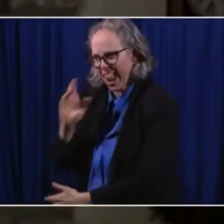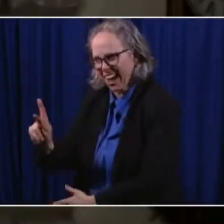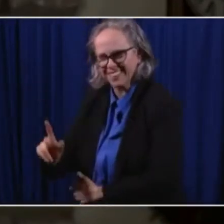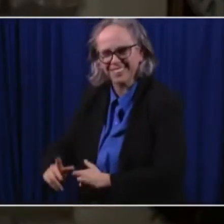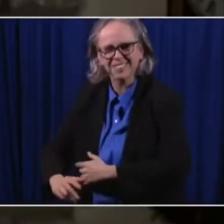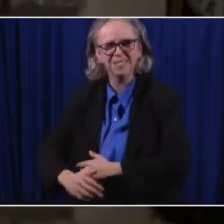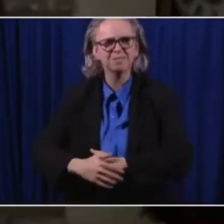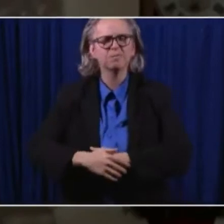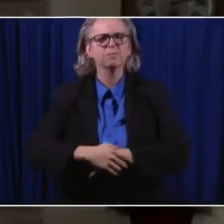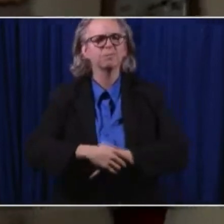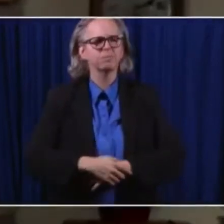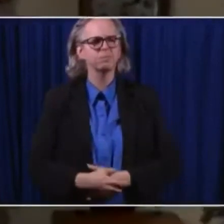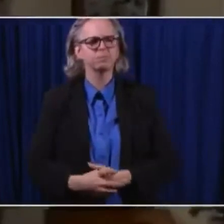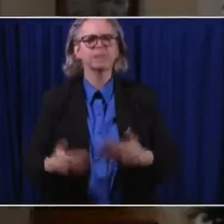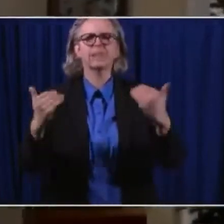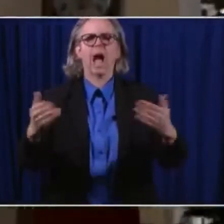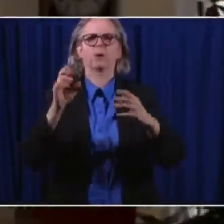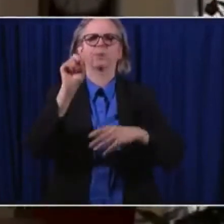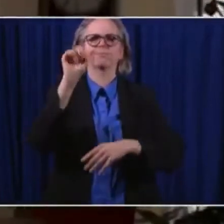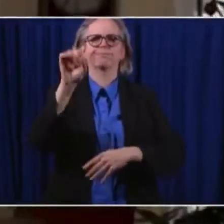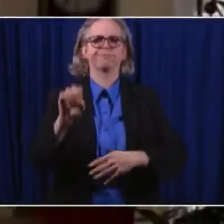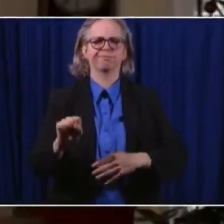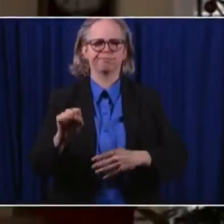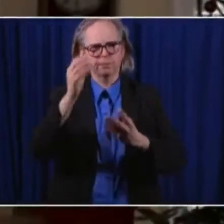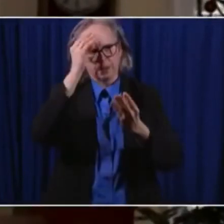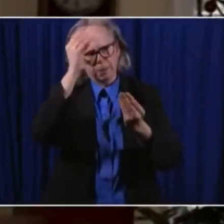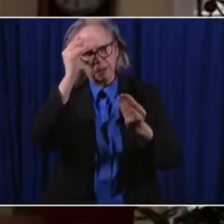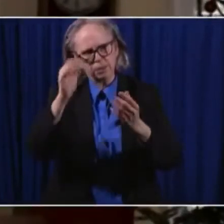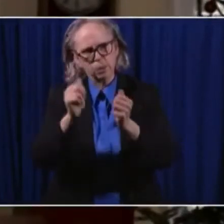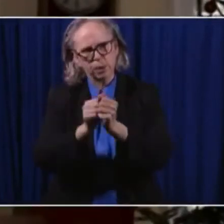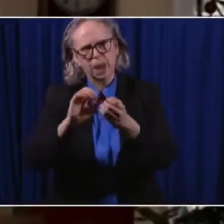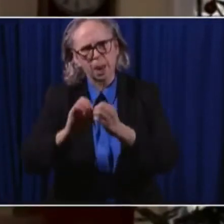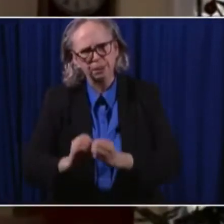for today. We report today